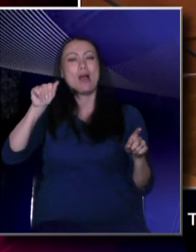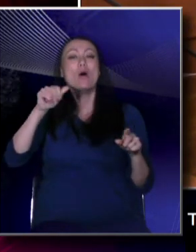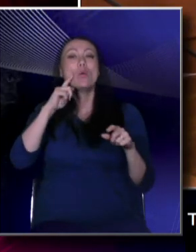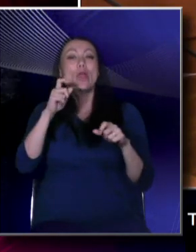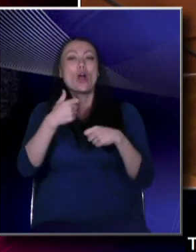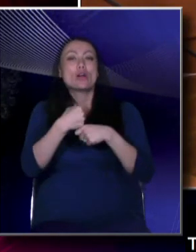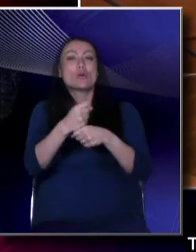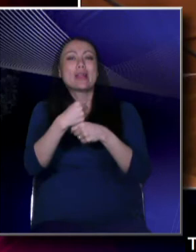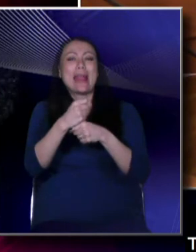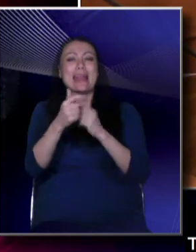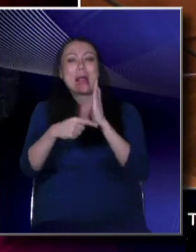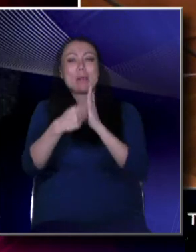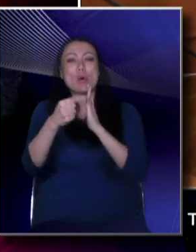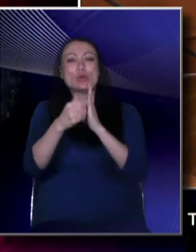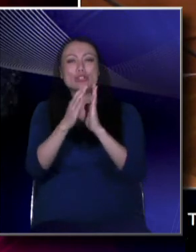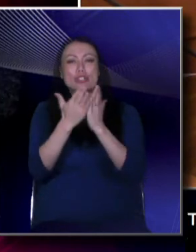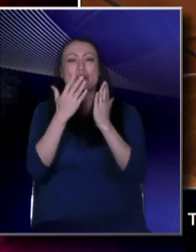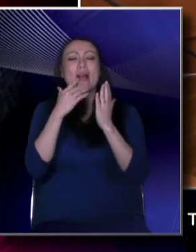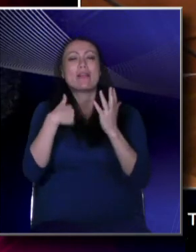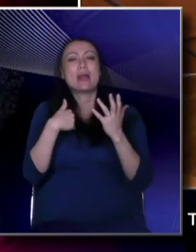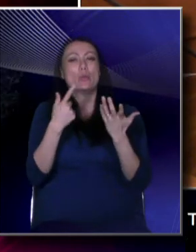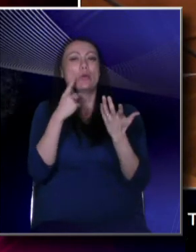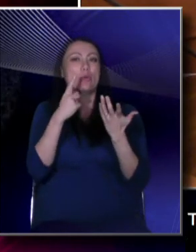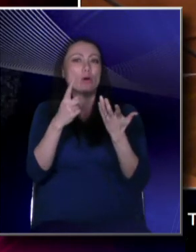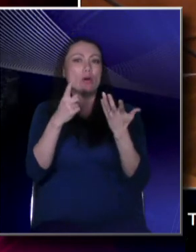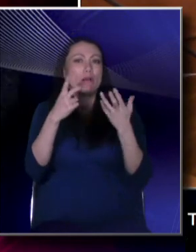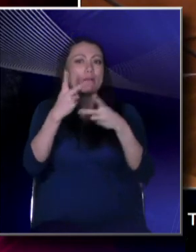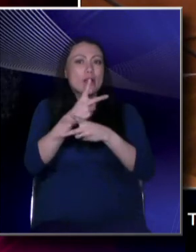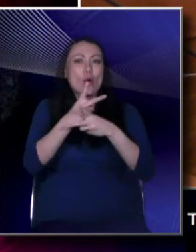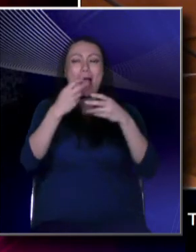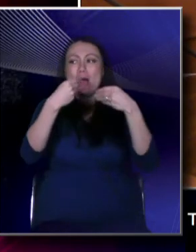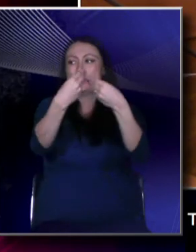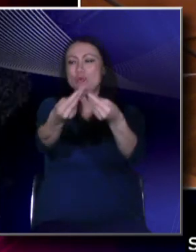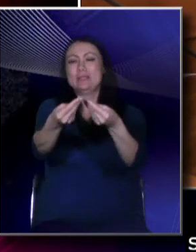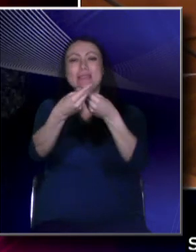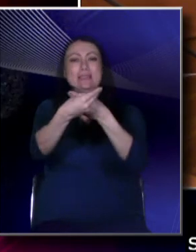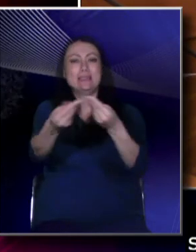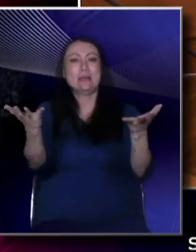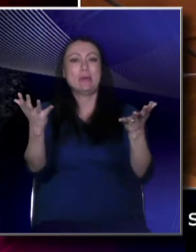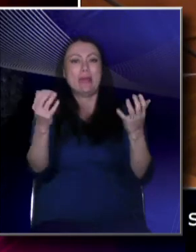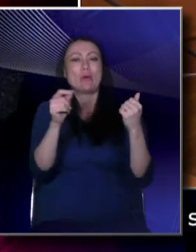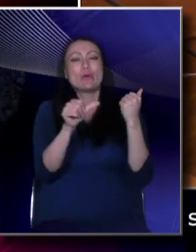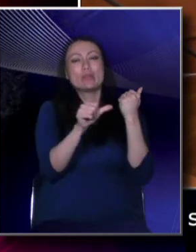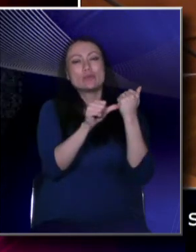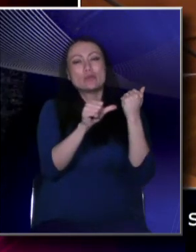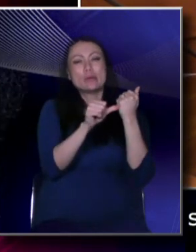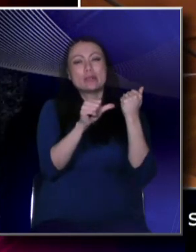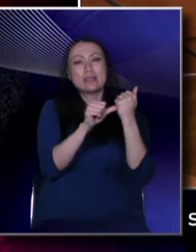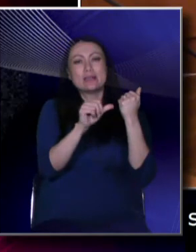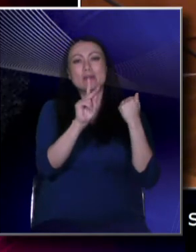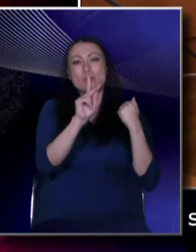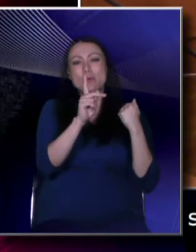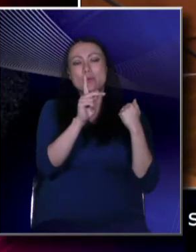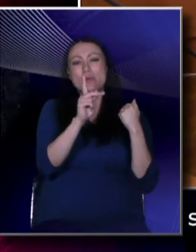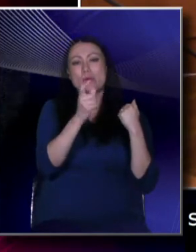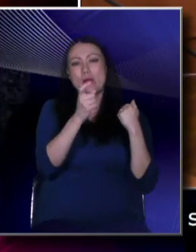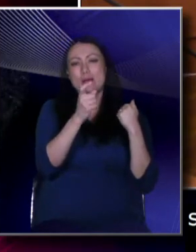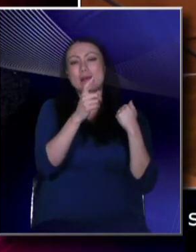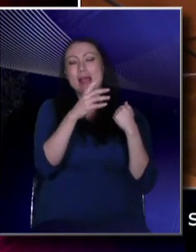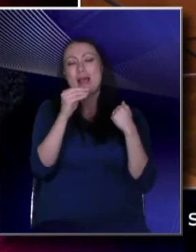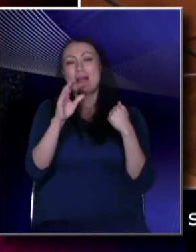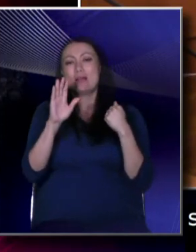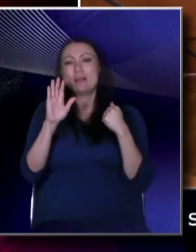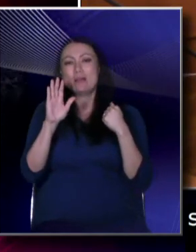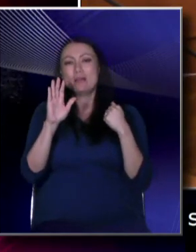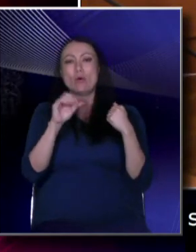work on a dissemination process with Superintendent Reichman and her staff. And we are